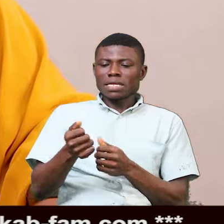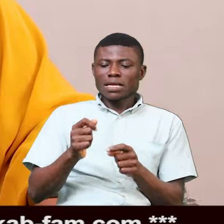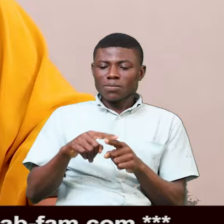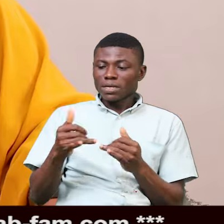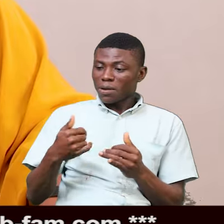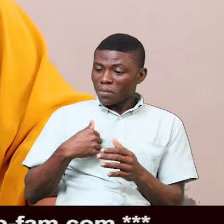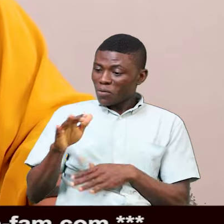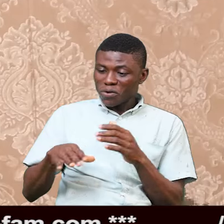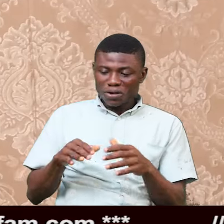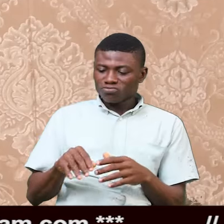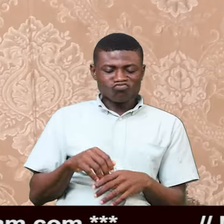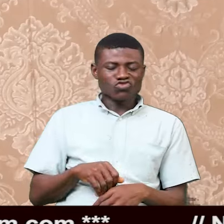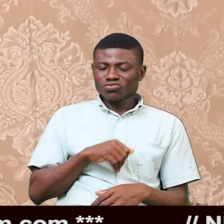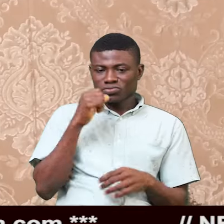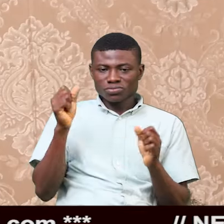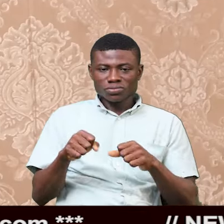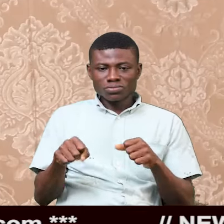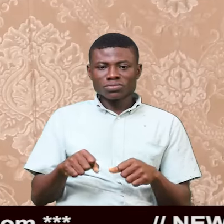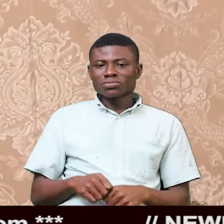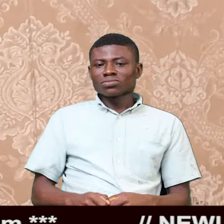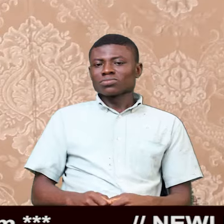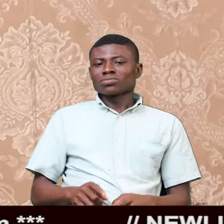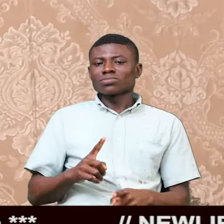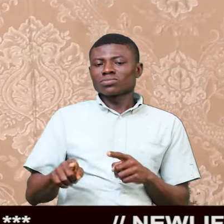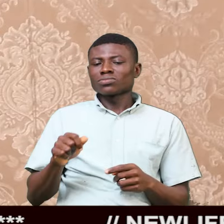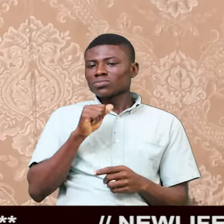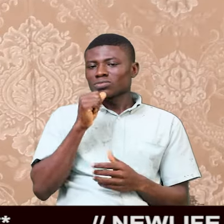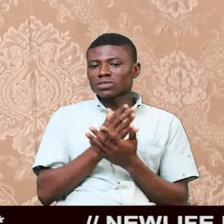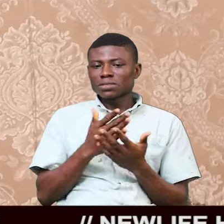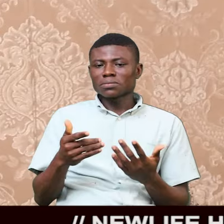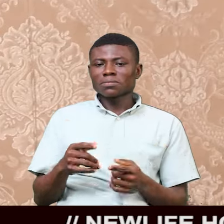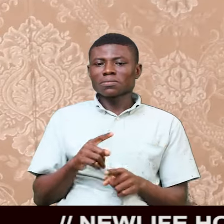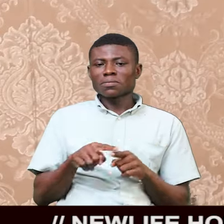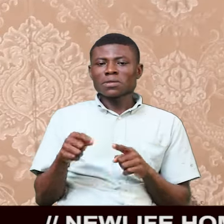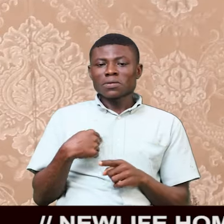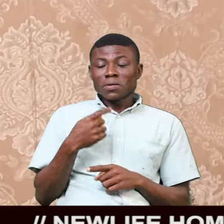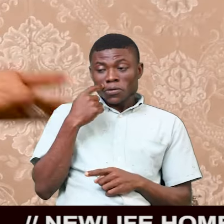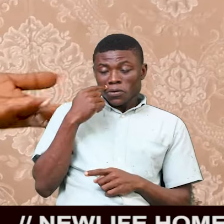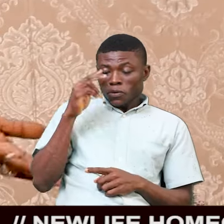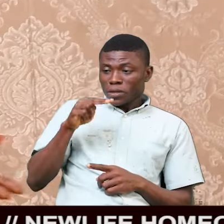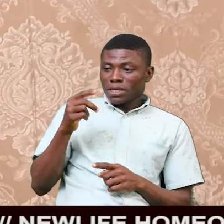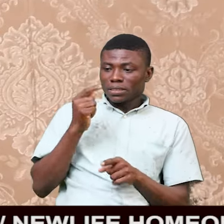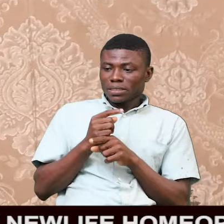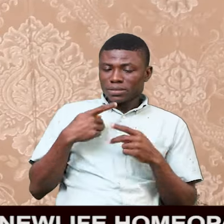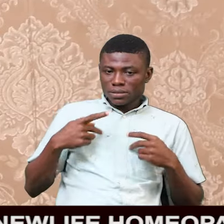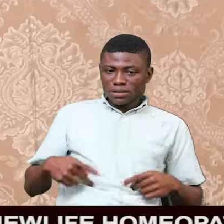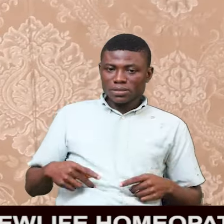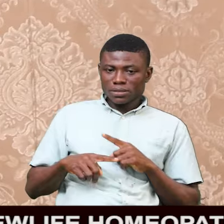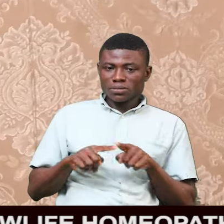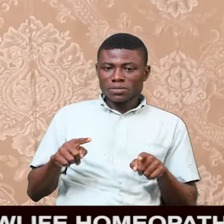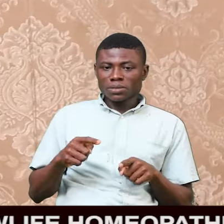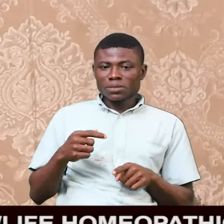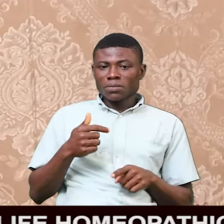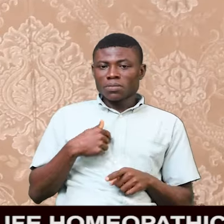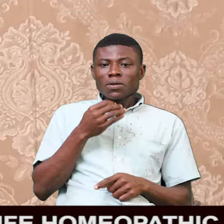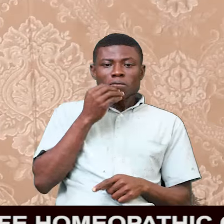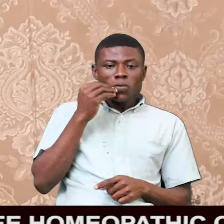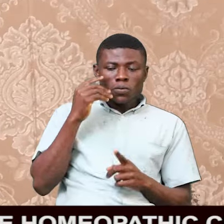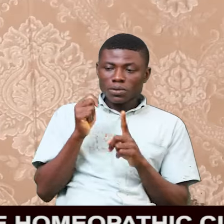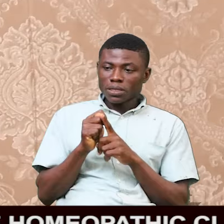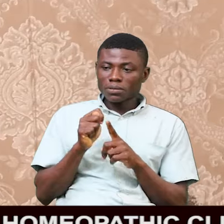bio so it wasn't any idea anka ohwe ni so obepe and I'm coming from where I come